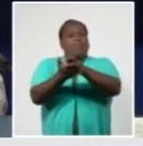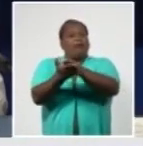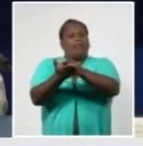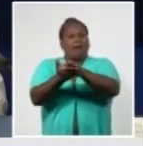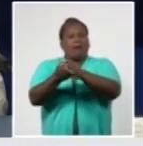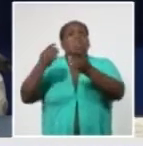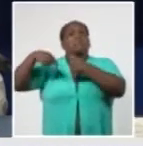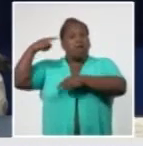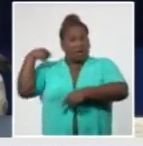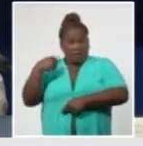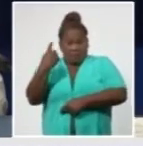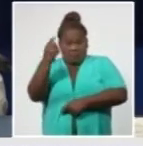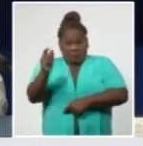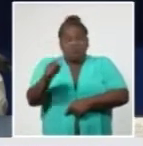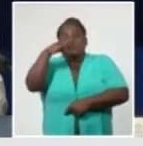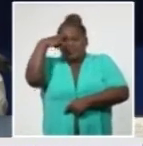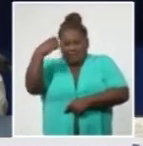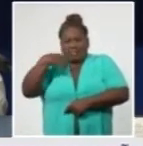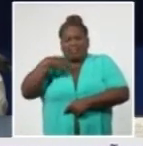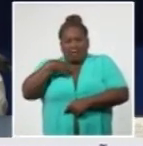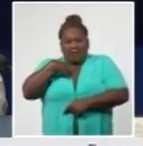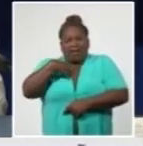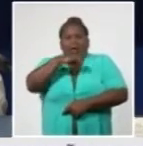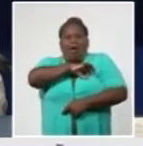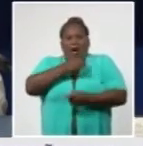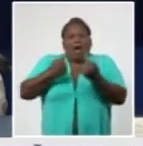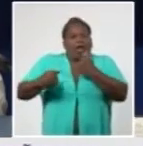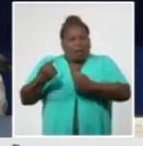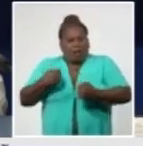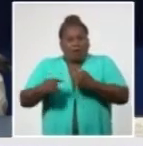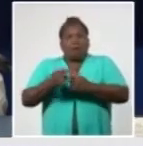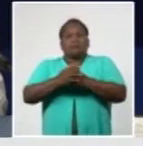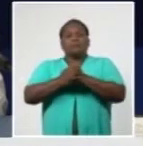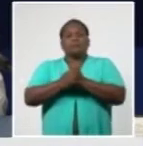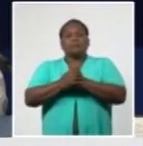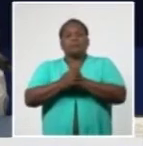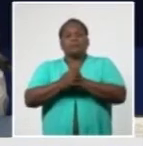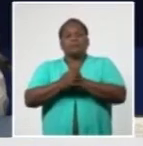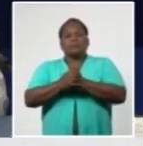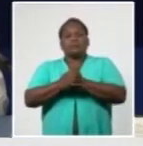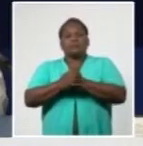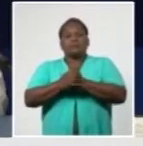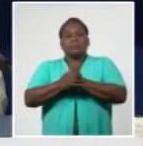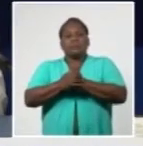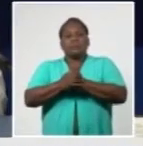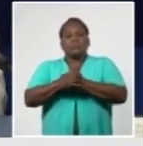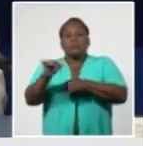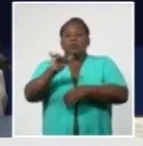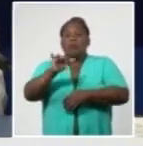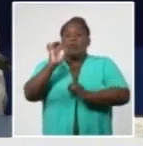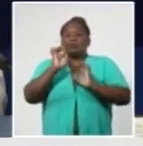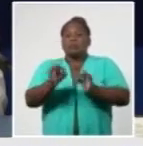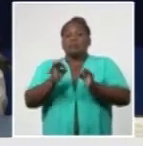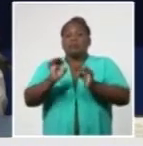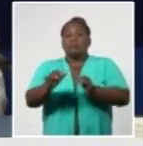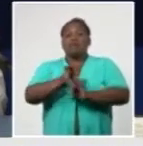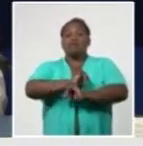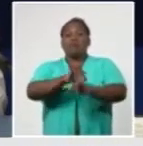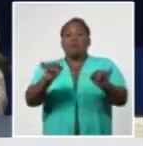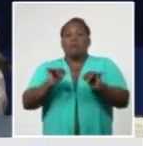1,254 people have been asymptomatic at the moment of the test. And that is